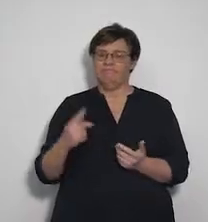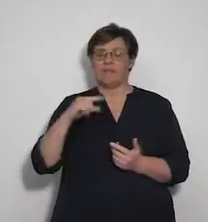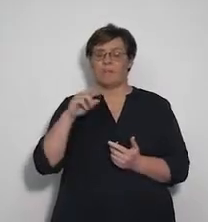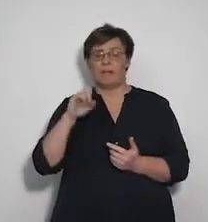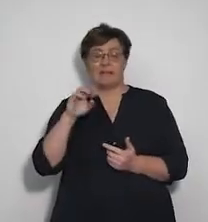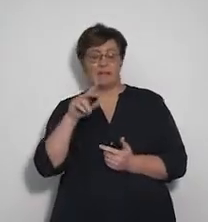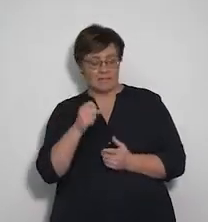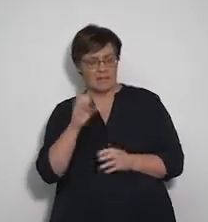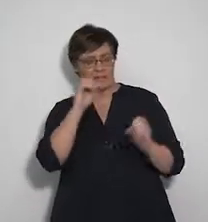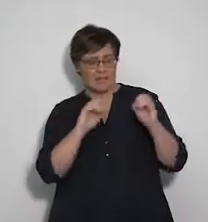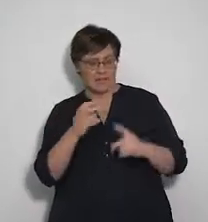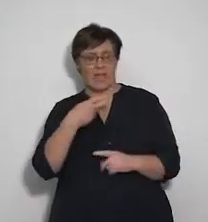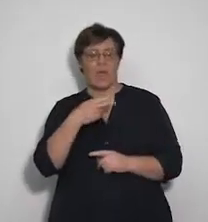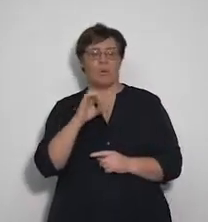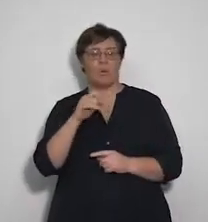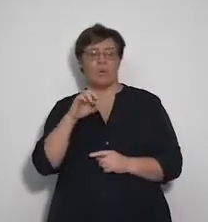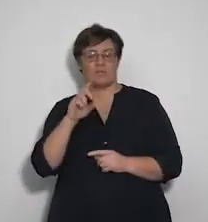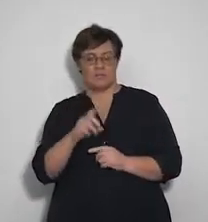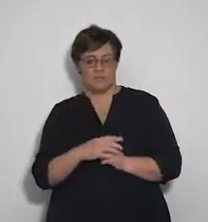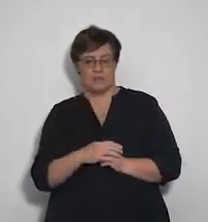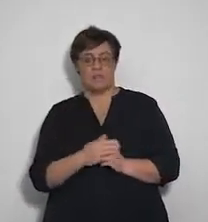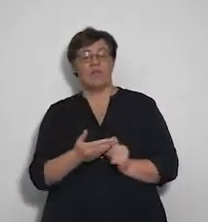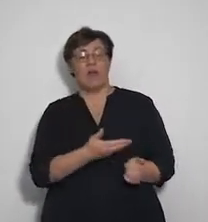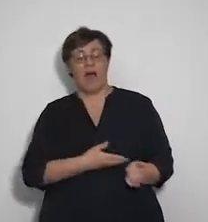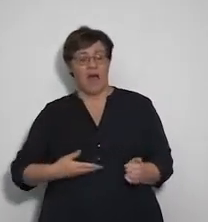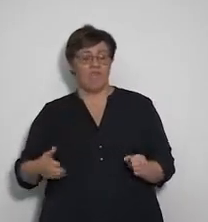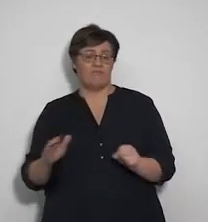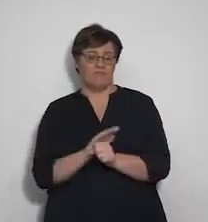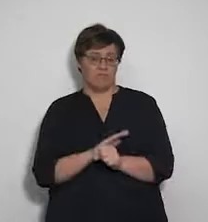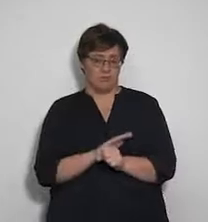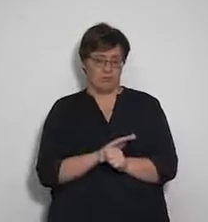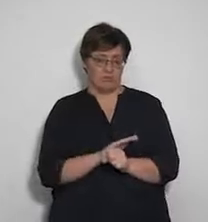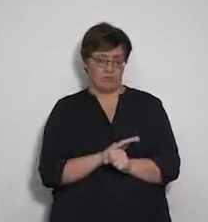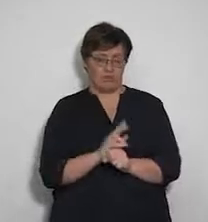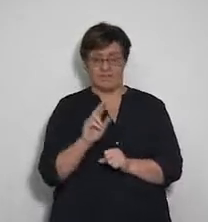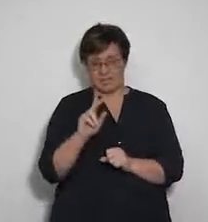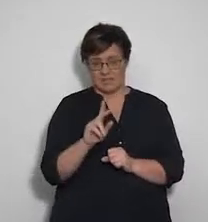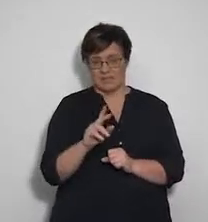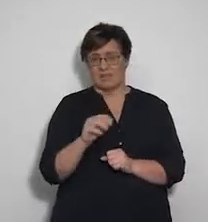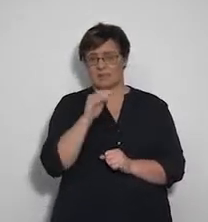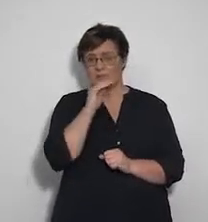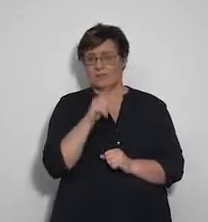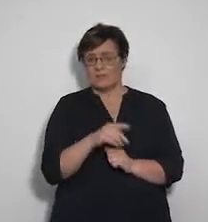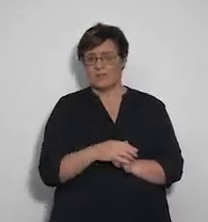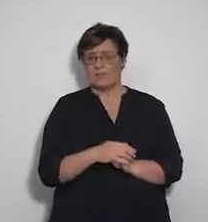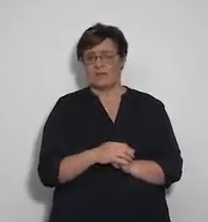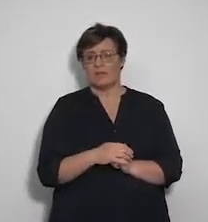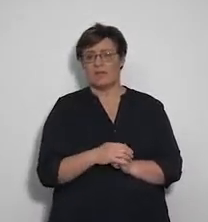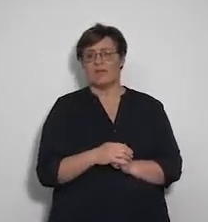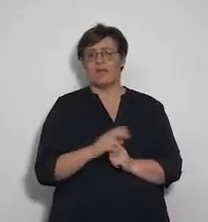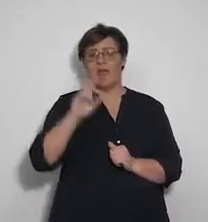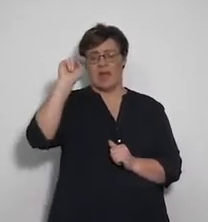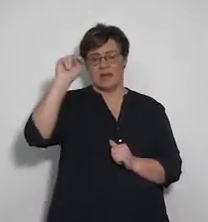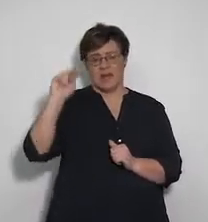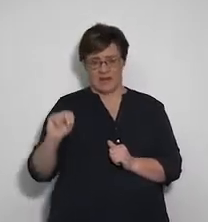your gametes are cells that are haploid, having half the full set, so these would be having